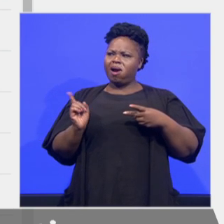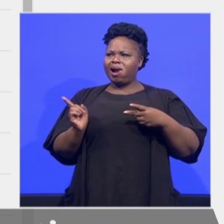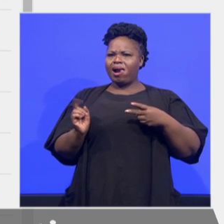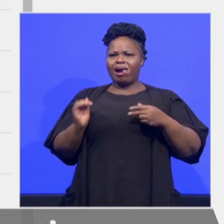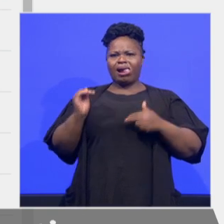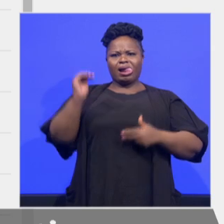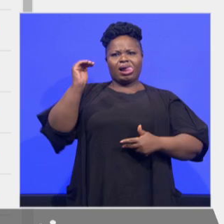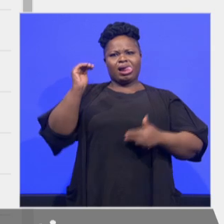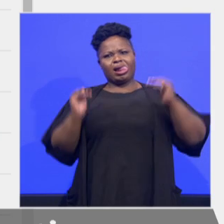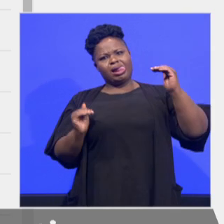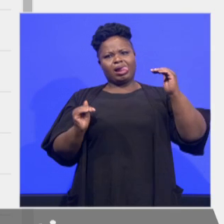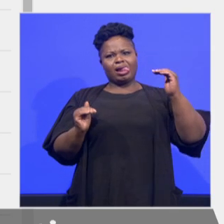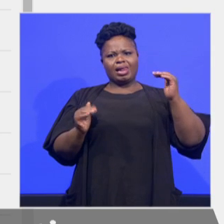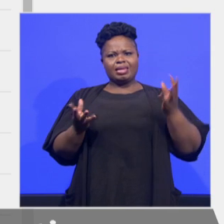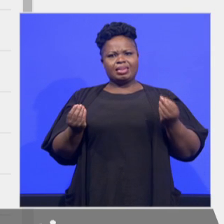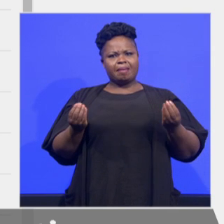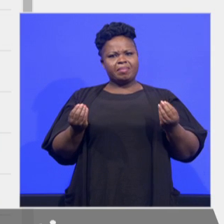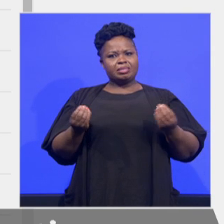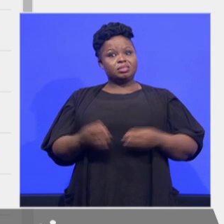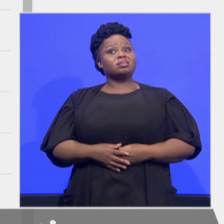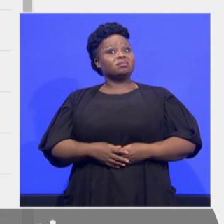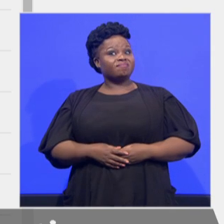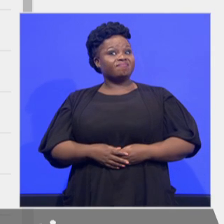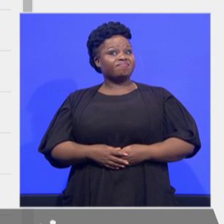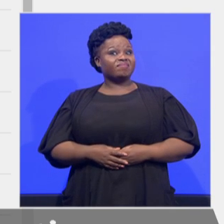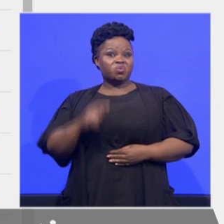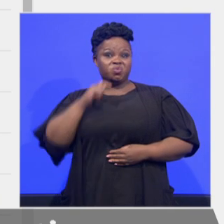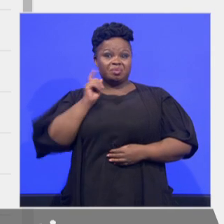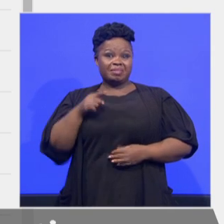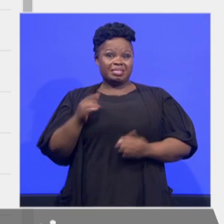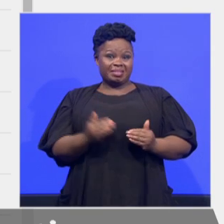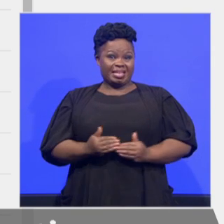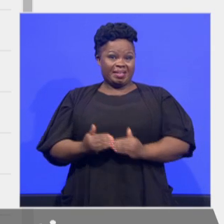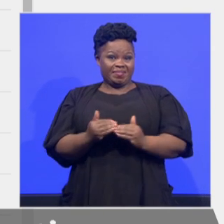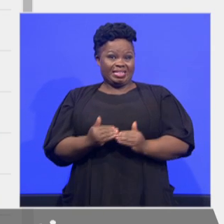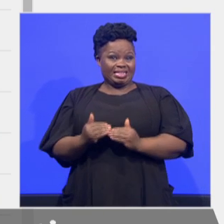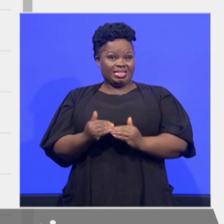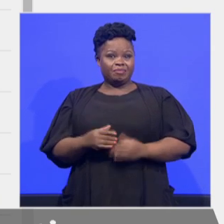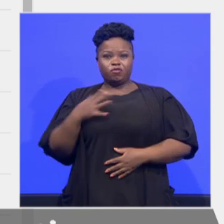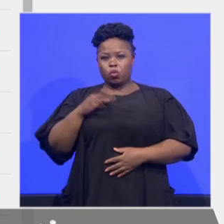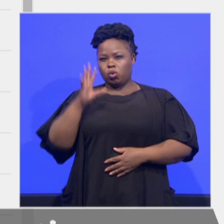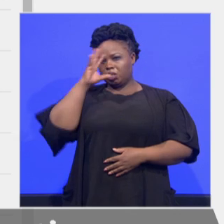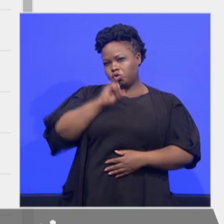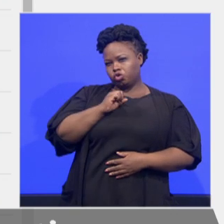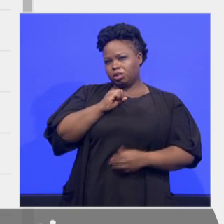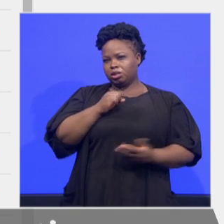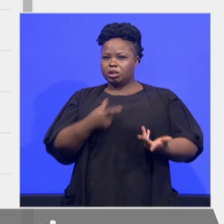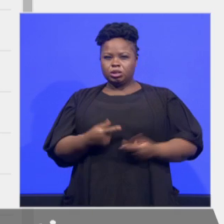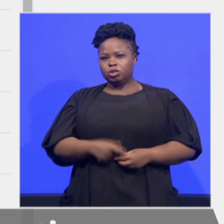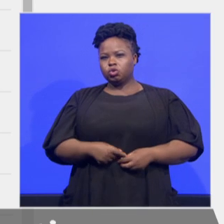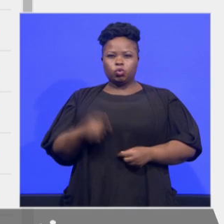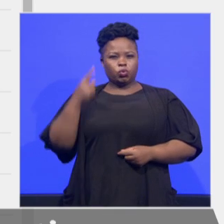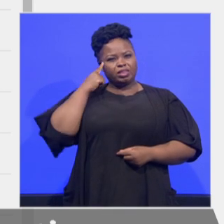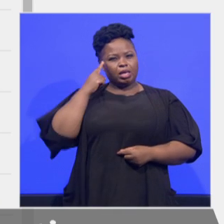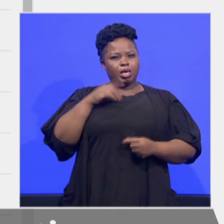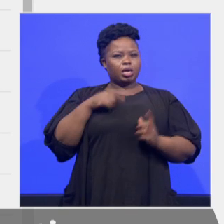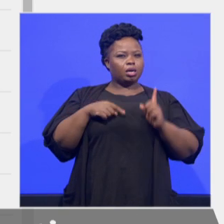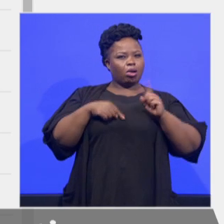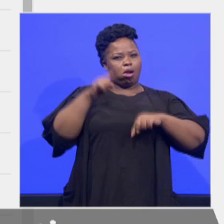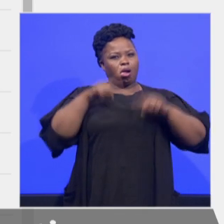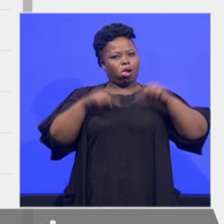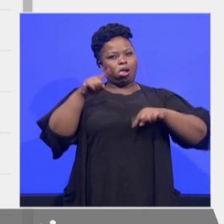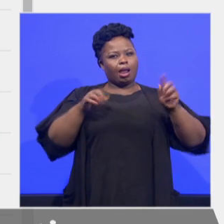big volatility on the numbers, one has to be really careful when it comes to that projection. Talk to us about what the variables are at play in